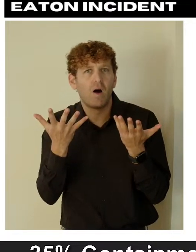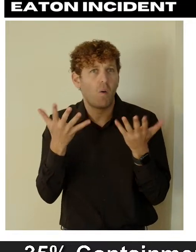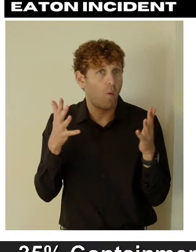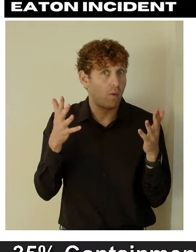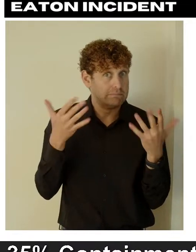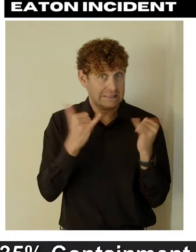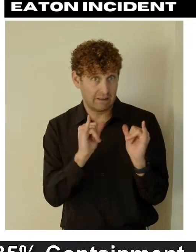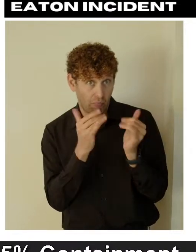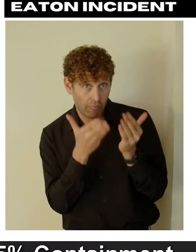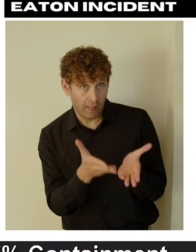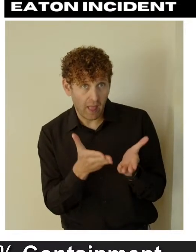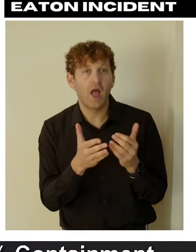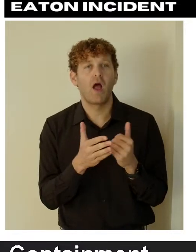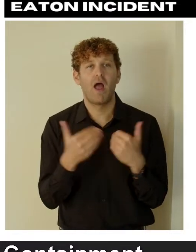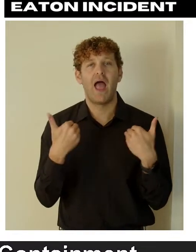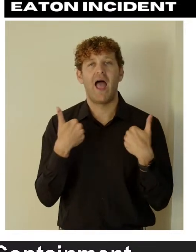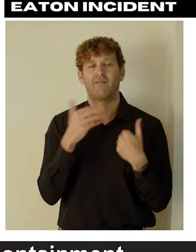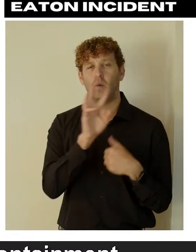recovery.lacounty.gov.